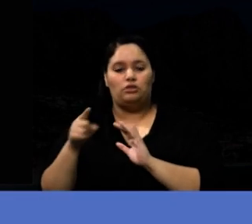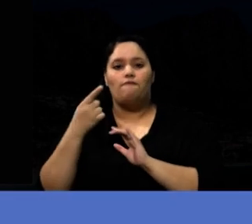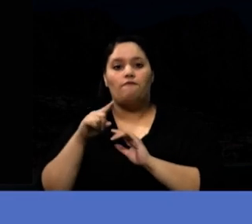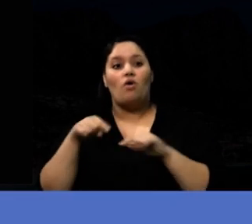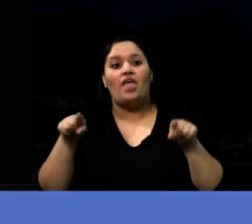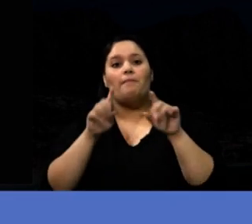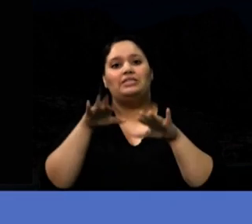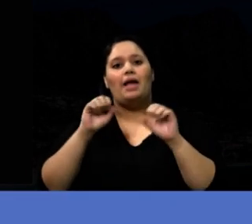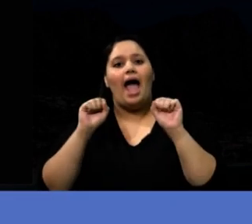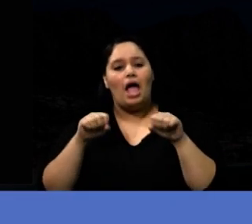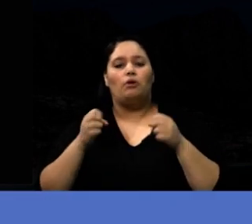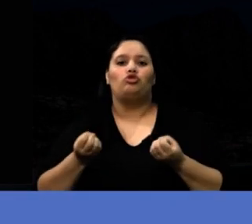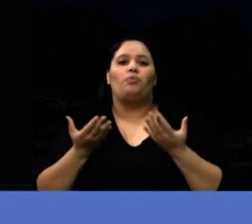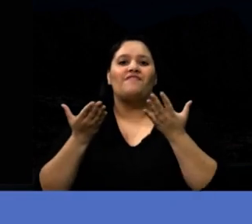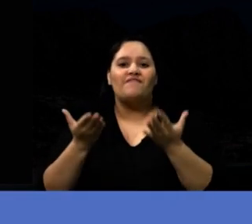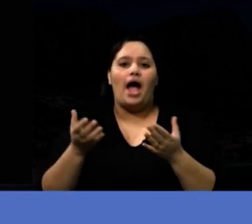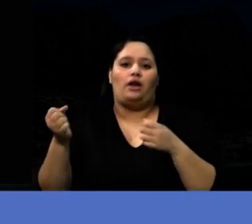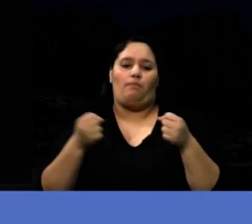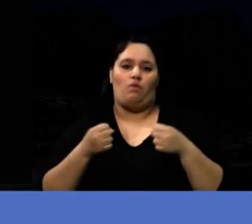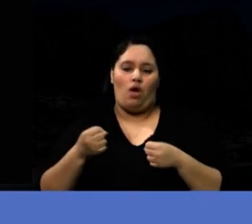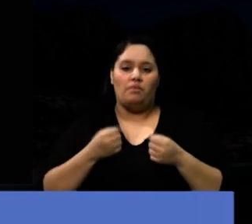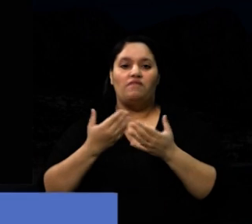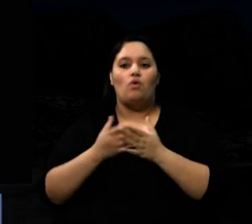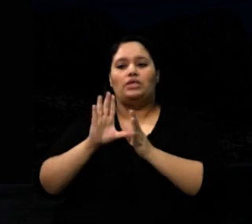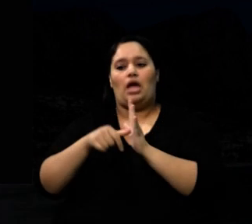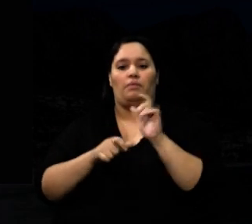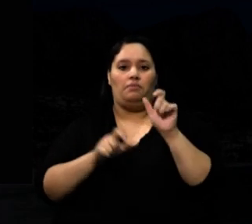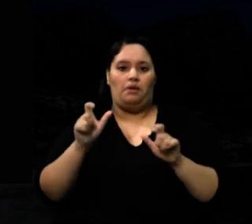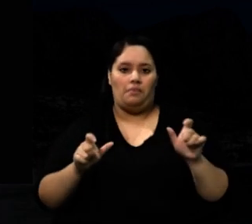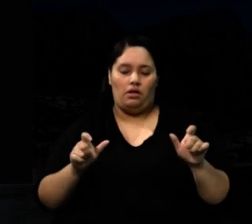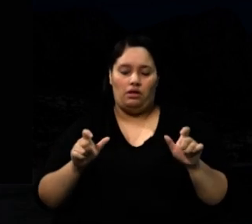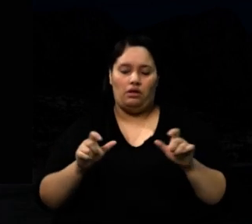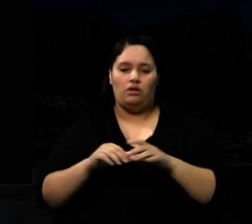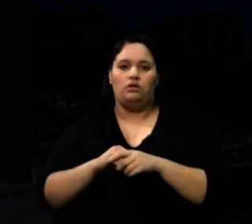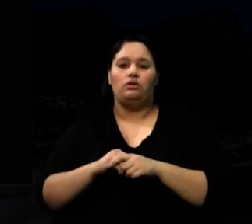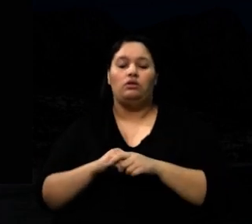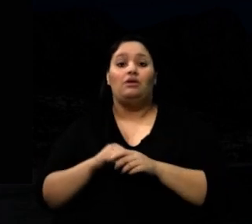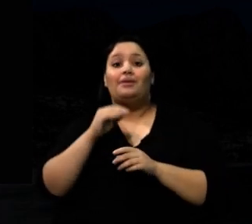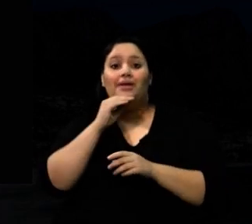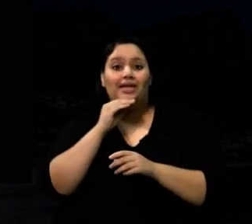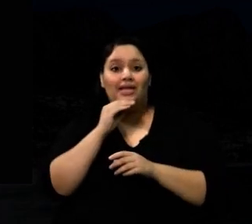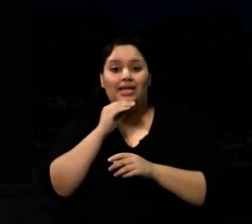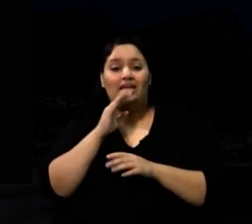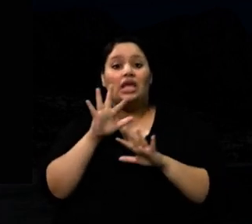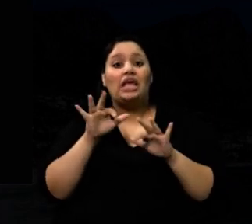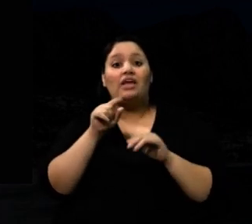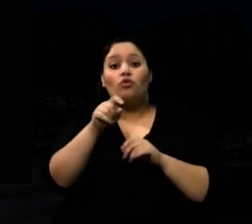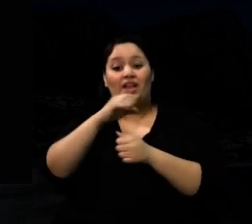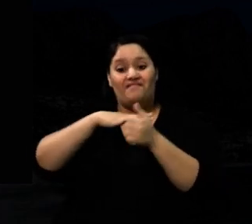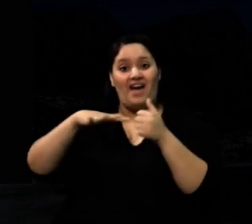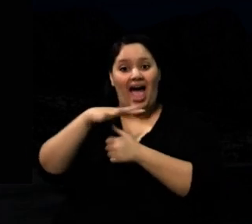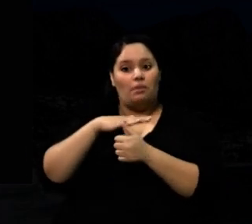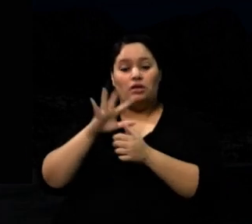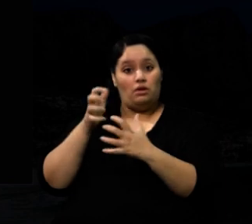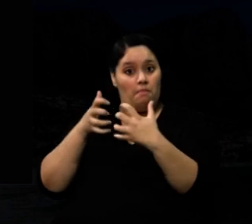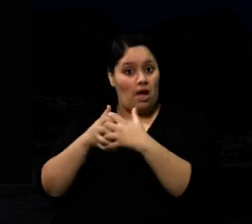ability to provide employment for people with disabilities. In other words, if your environment is not correct,